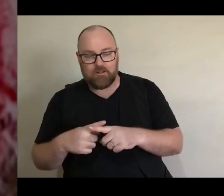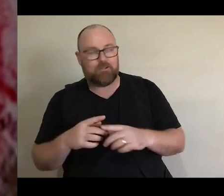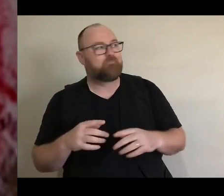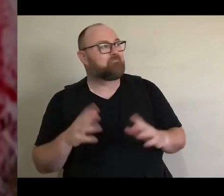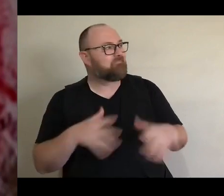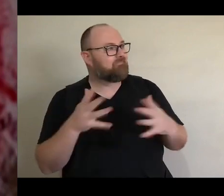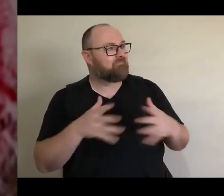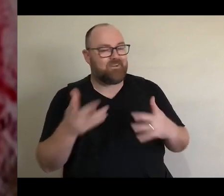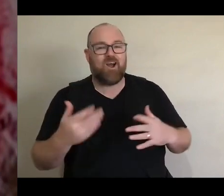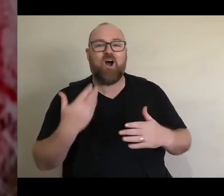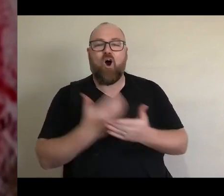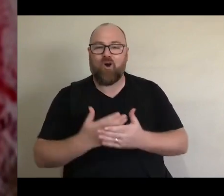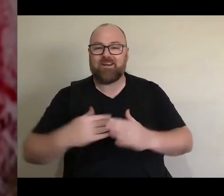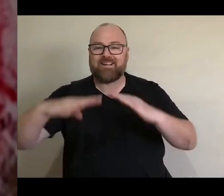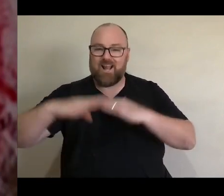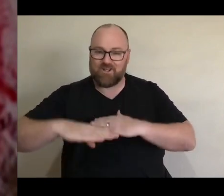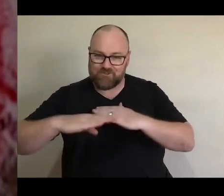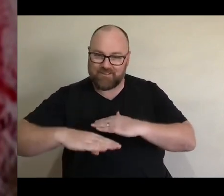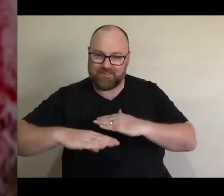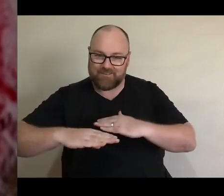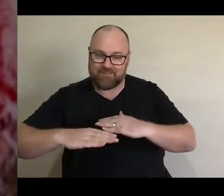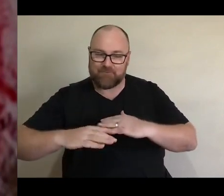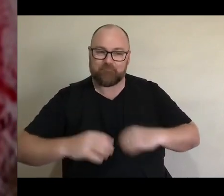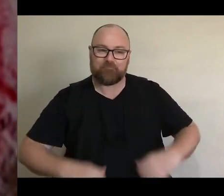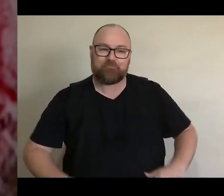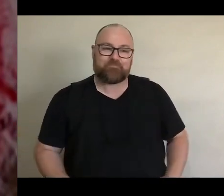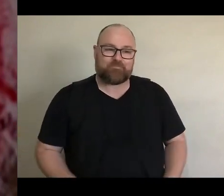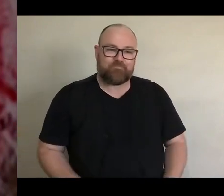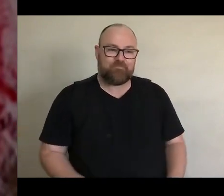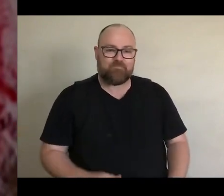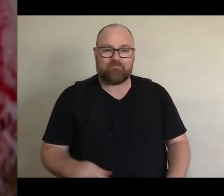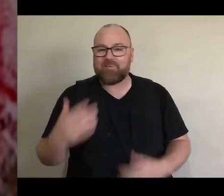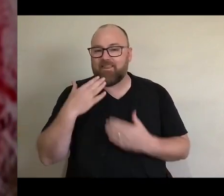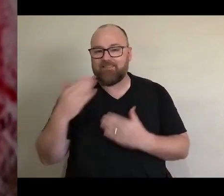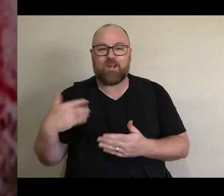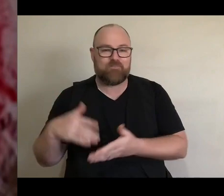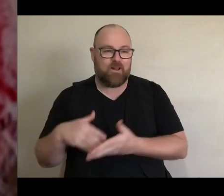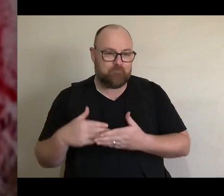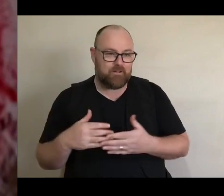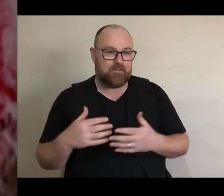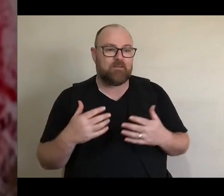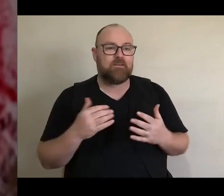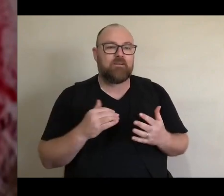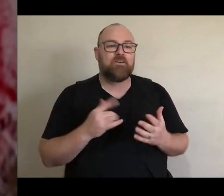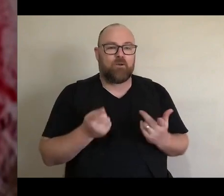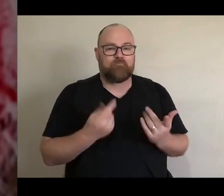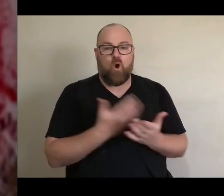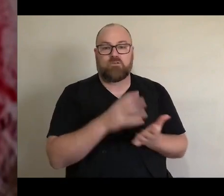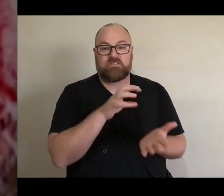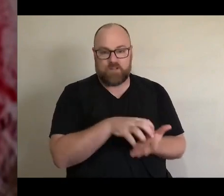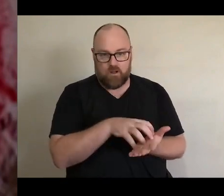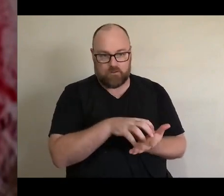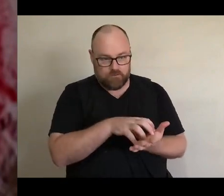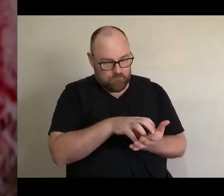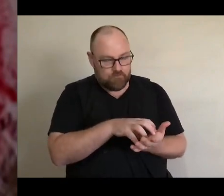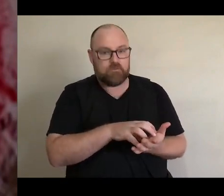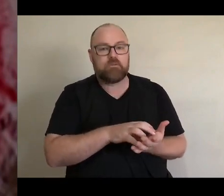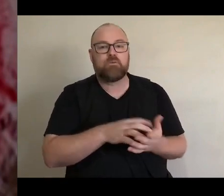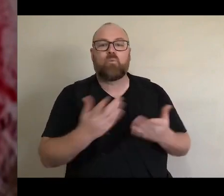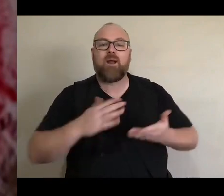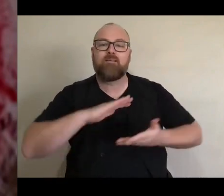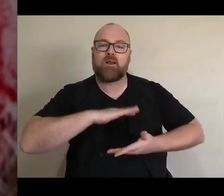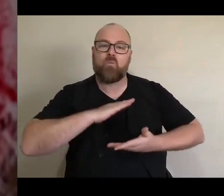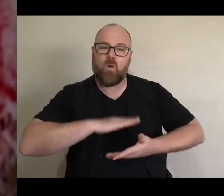on-country component, residential 1. And then see if she help me out. And then our on-site component in Ngunnawal country